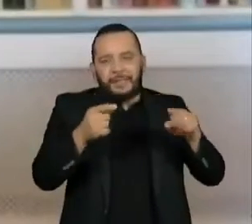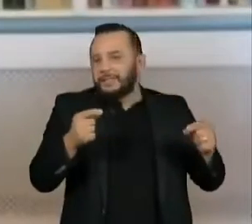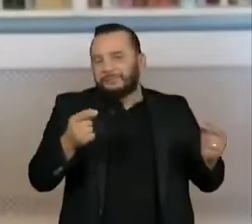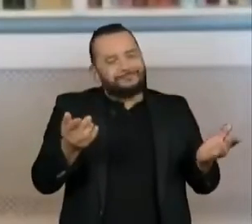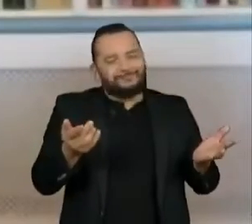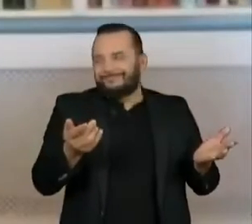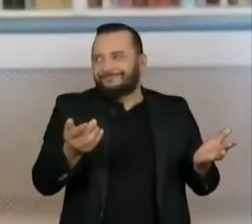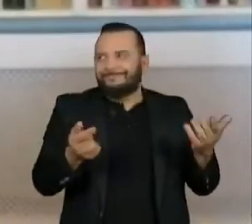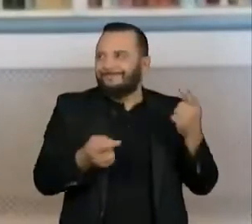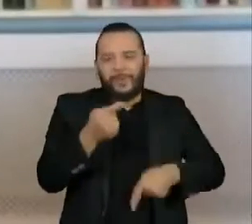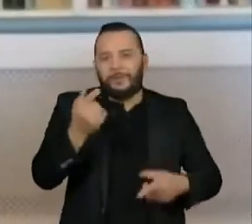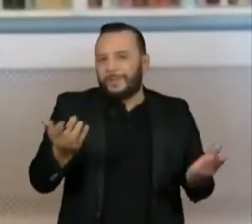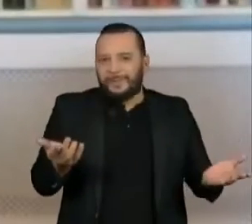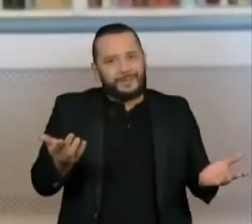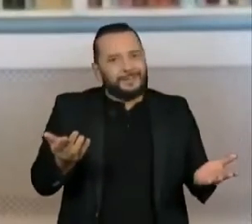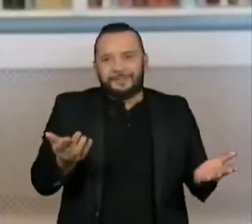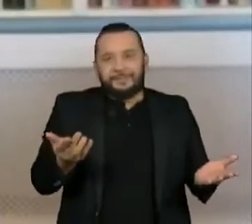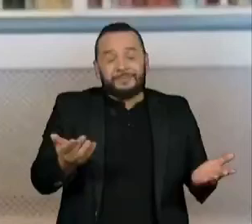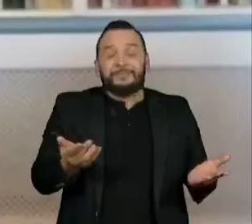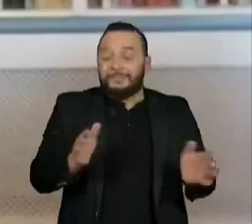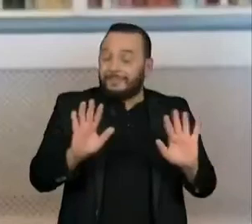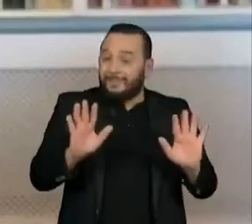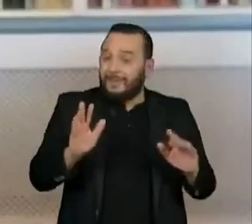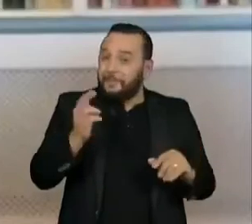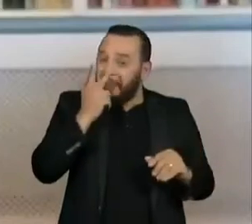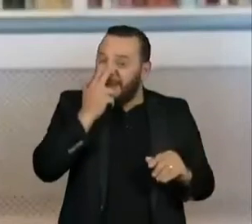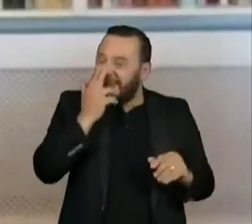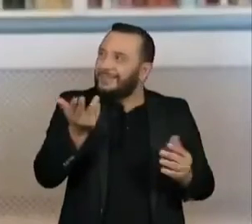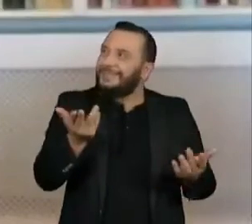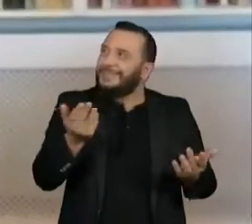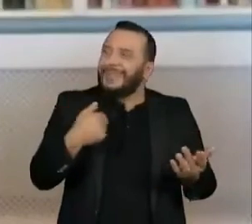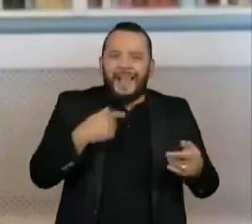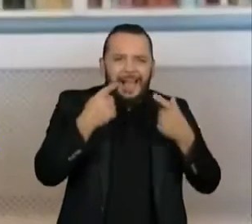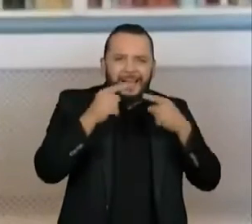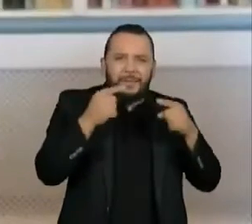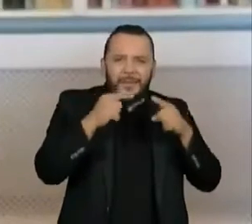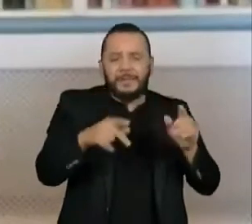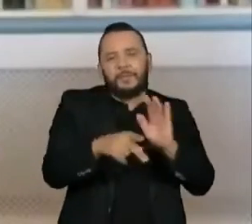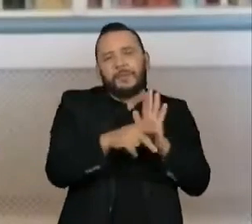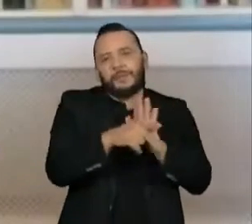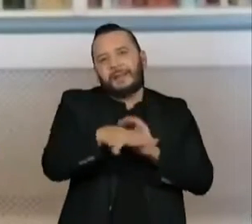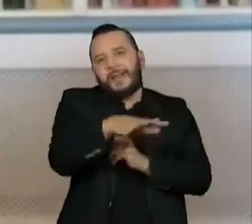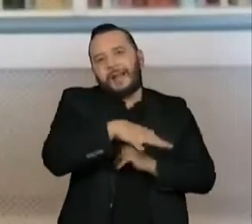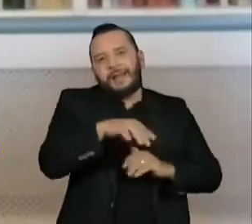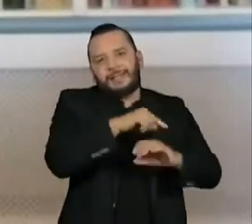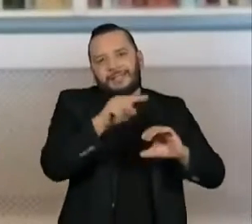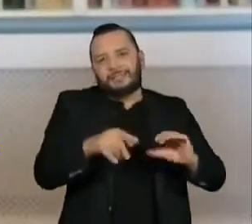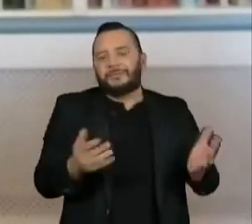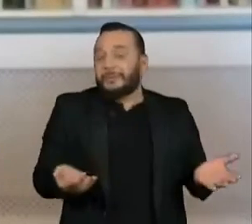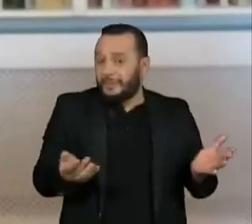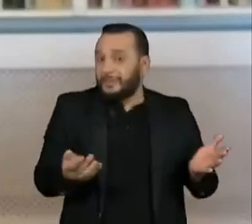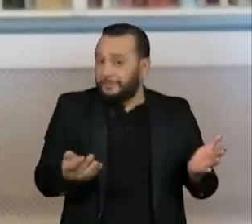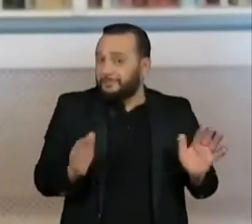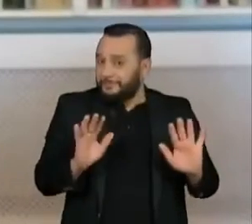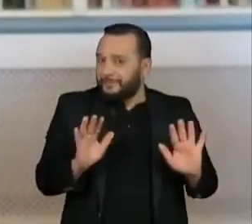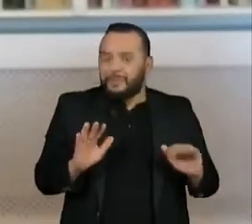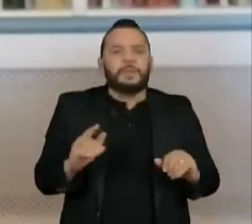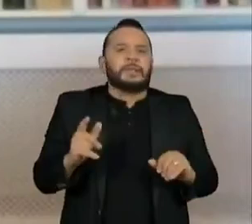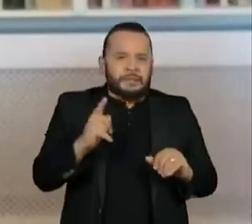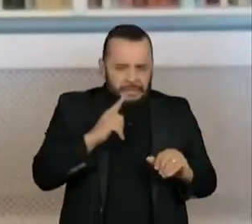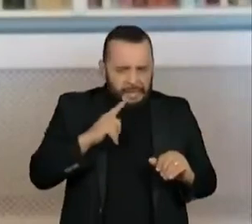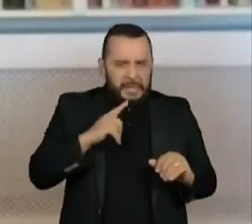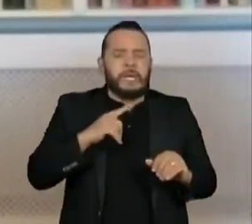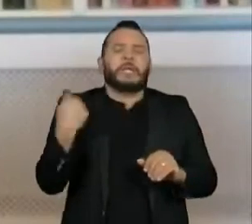you know, let's move it this way, it's an argument of science that is objective across the board, that we absolutely have to